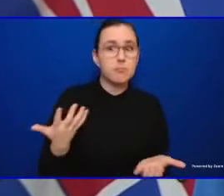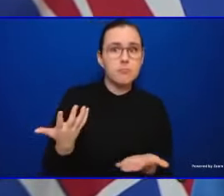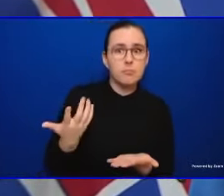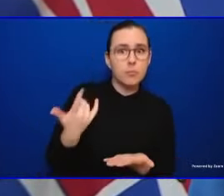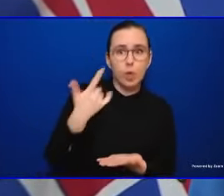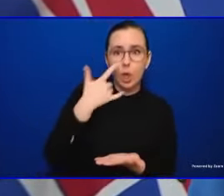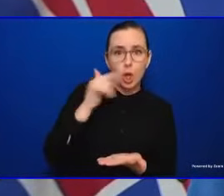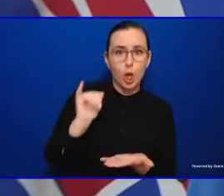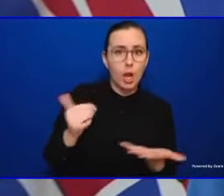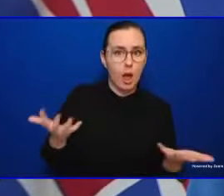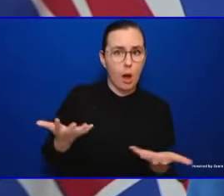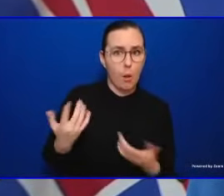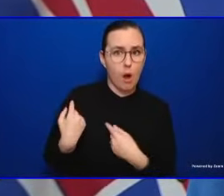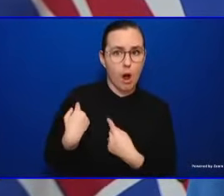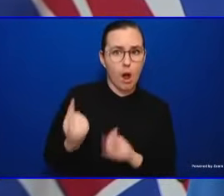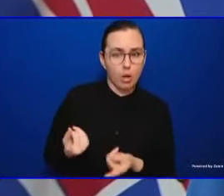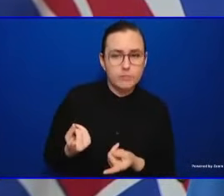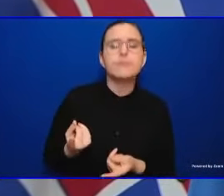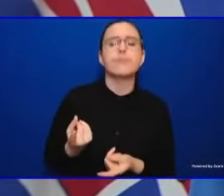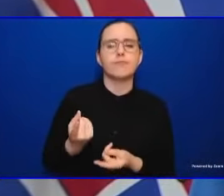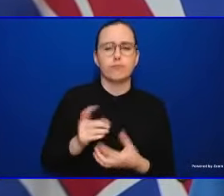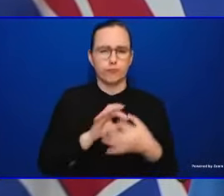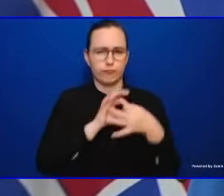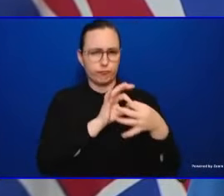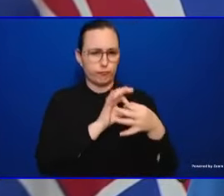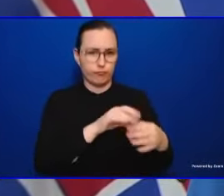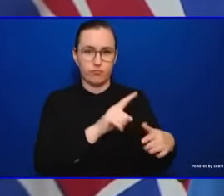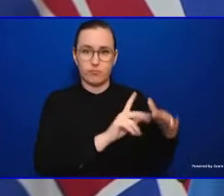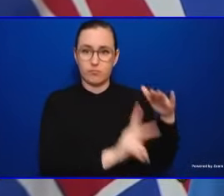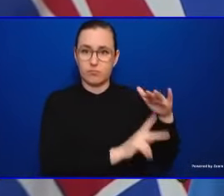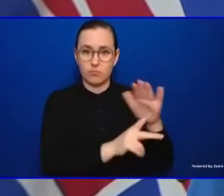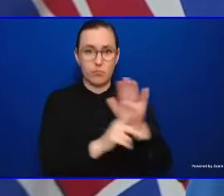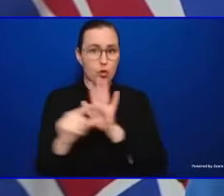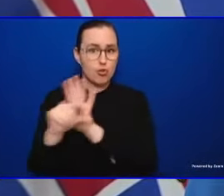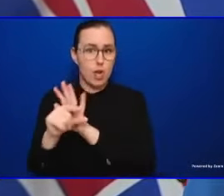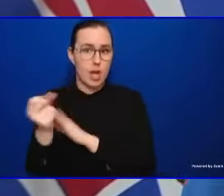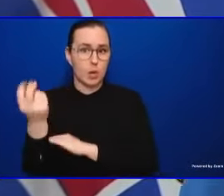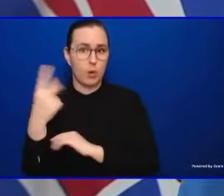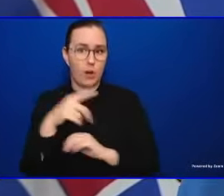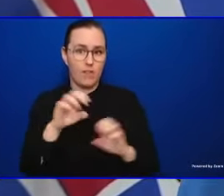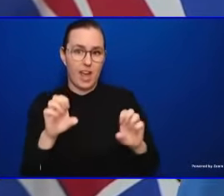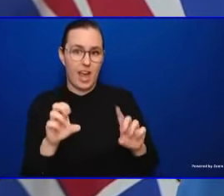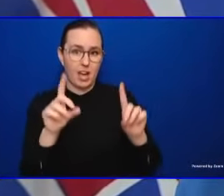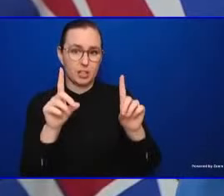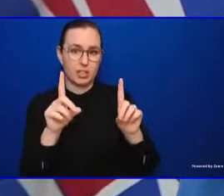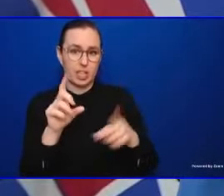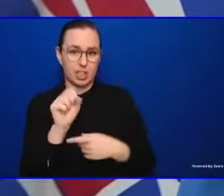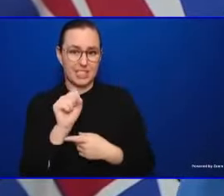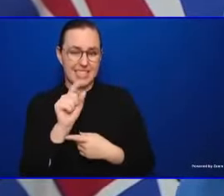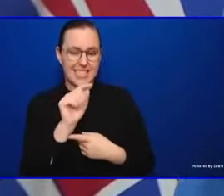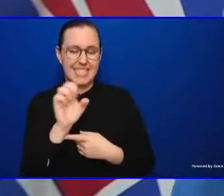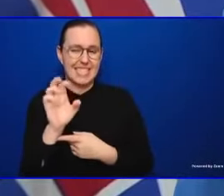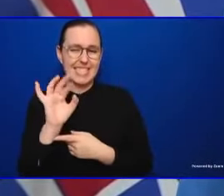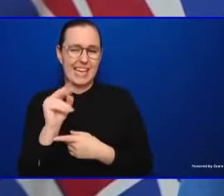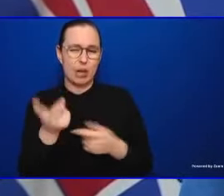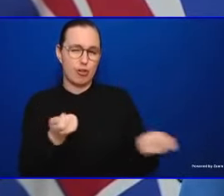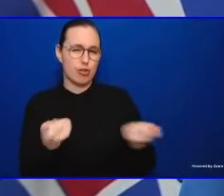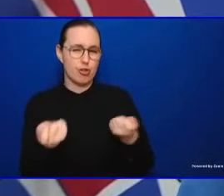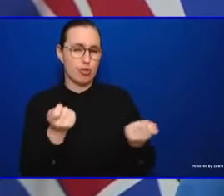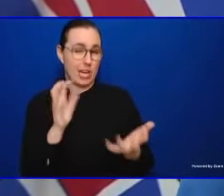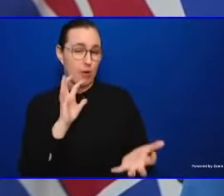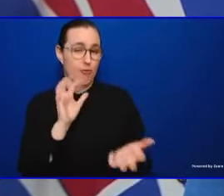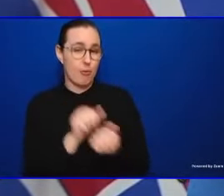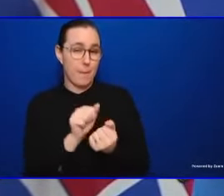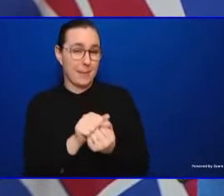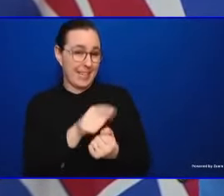made up of educators and parents, support workers, school leaders, trustees, Indigenous rights holders, ministry staff, and of course,